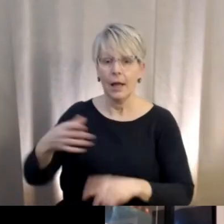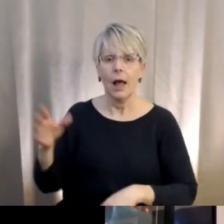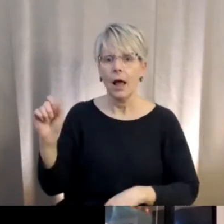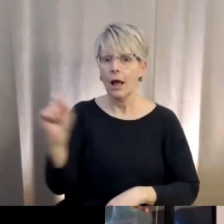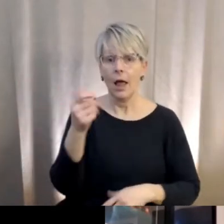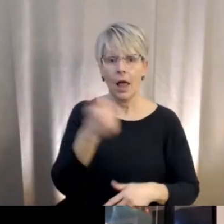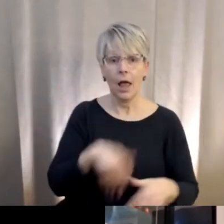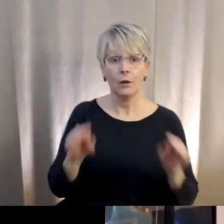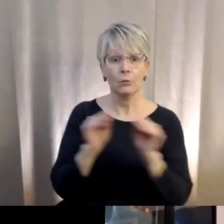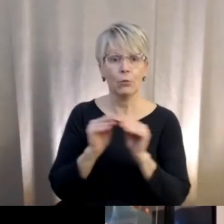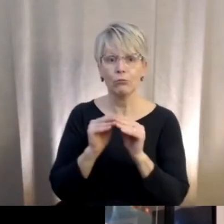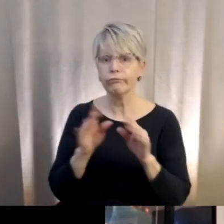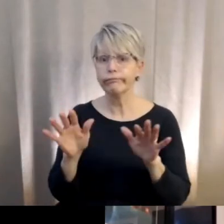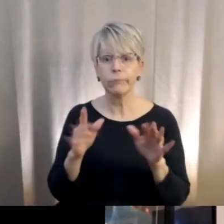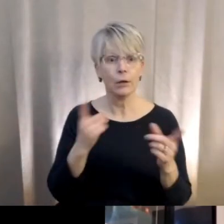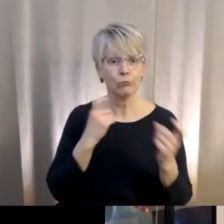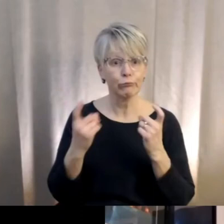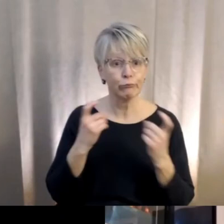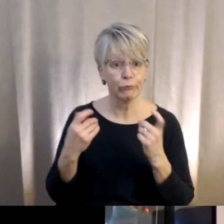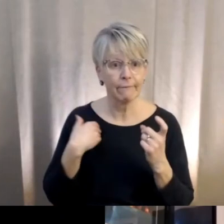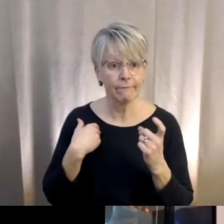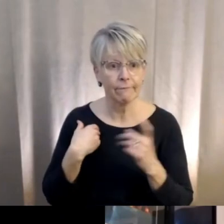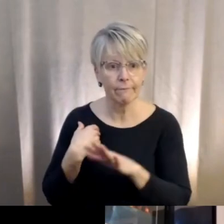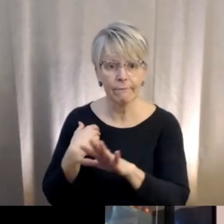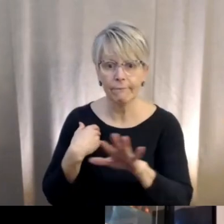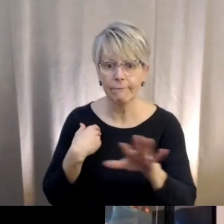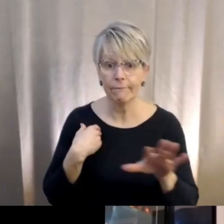other additional questions?